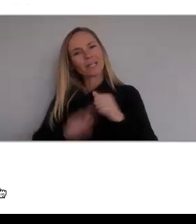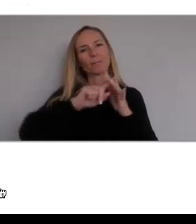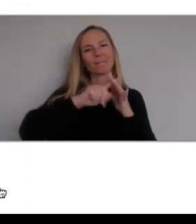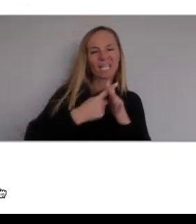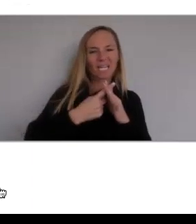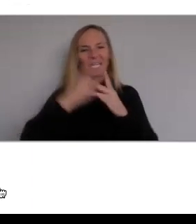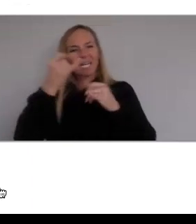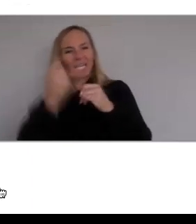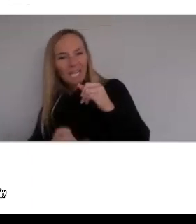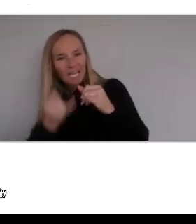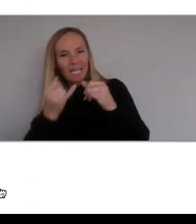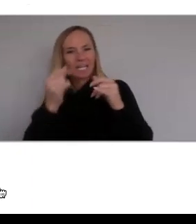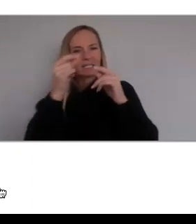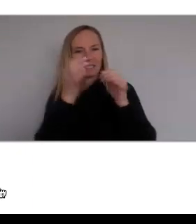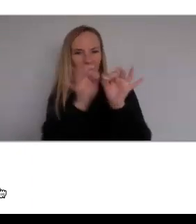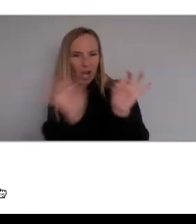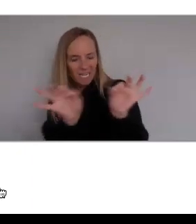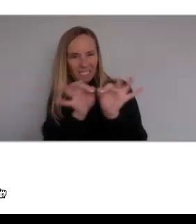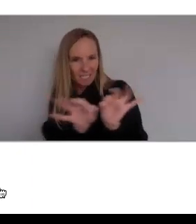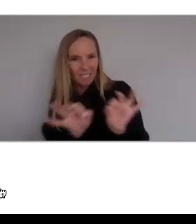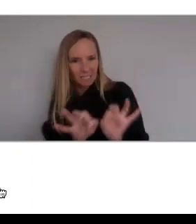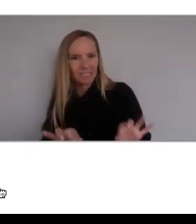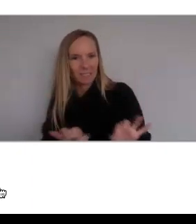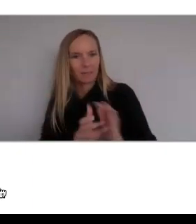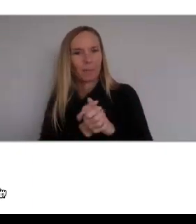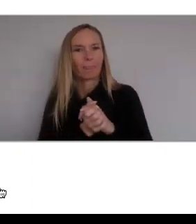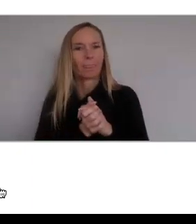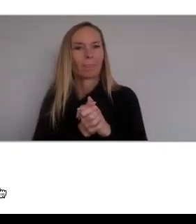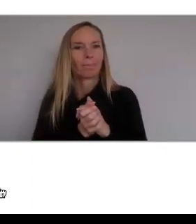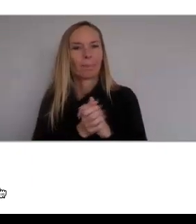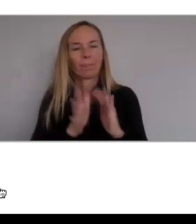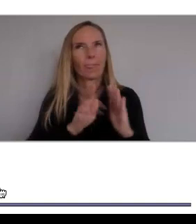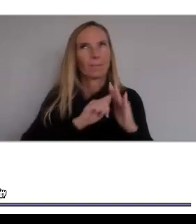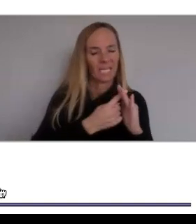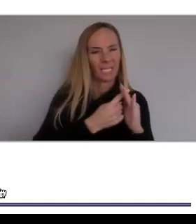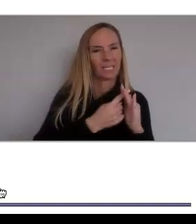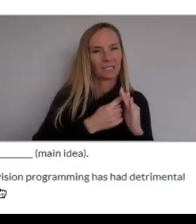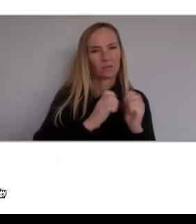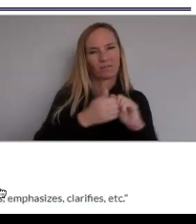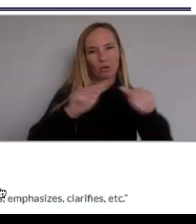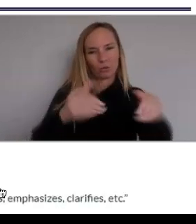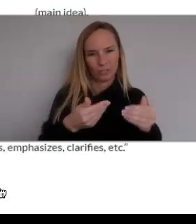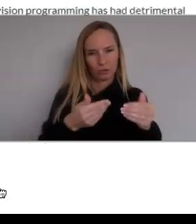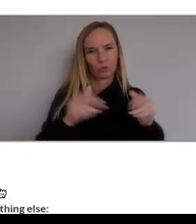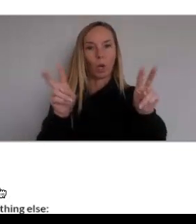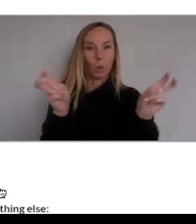beginnings and ends, or beginnings, I guess, on how to introduce a quote.